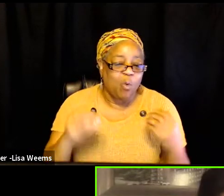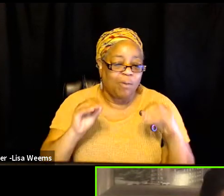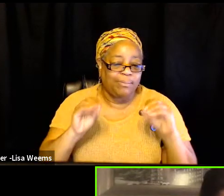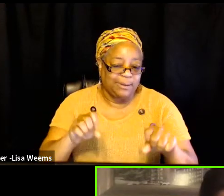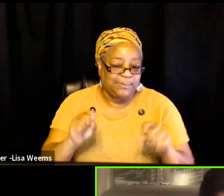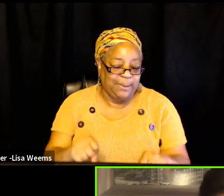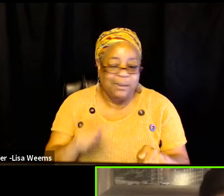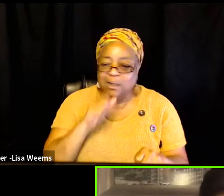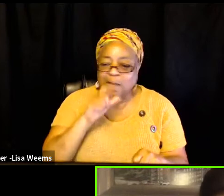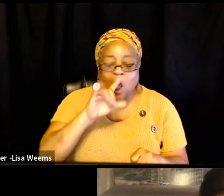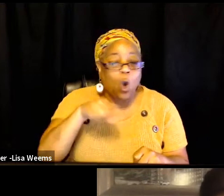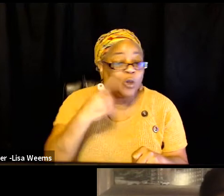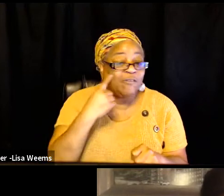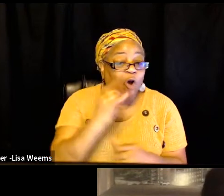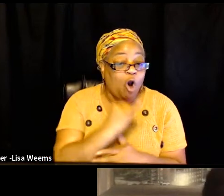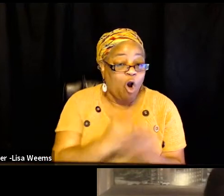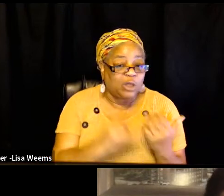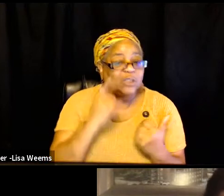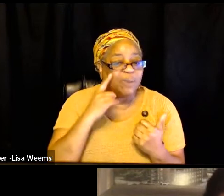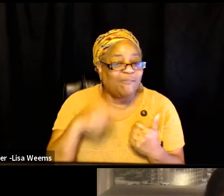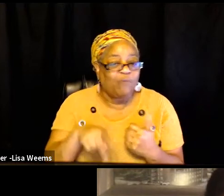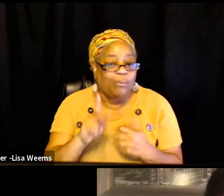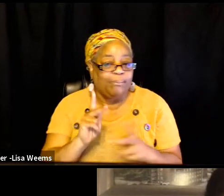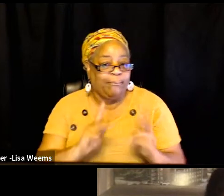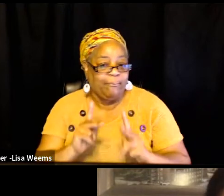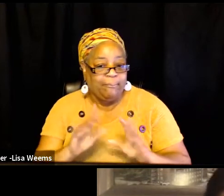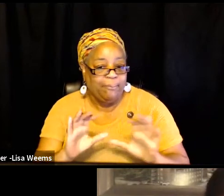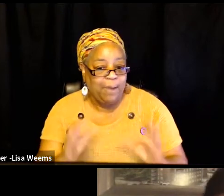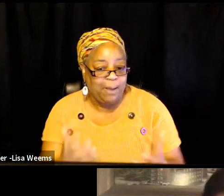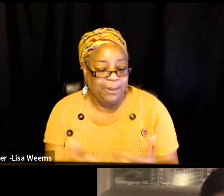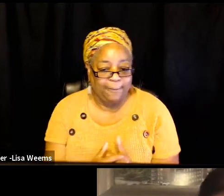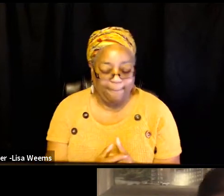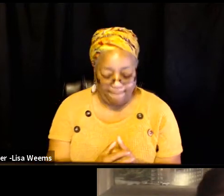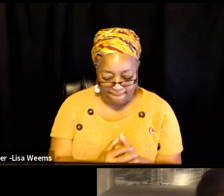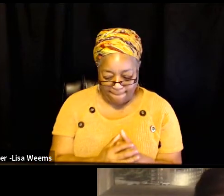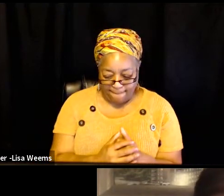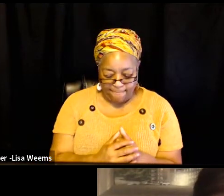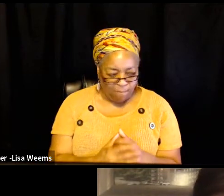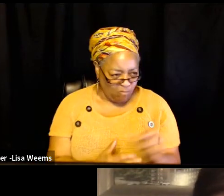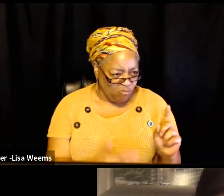publics. I know that we need to conclude,